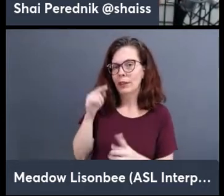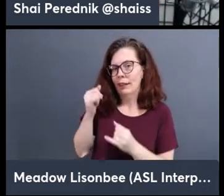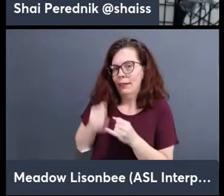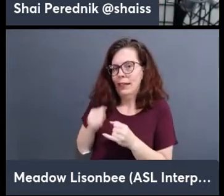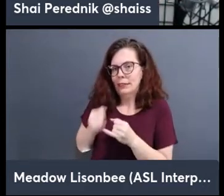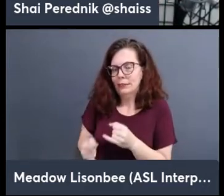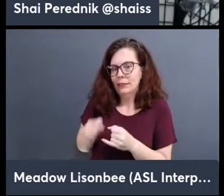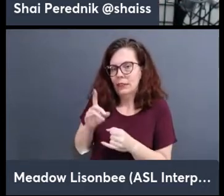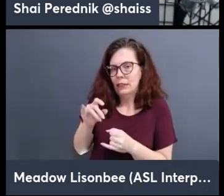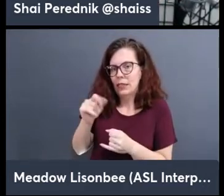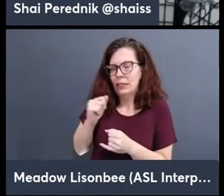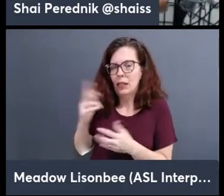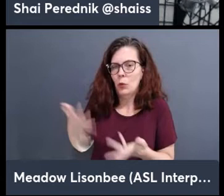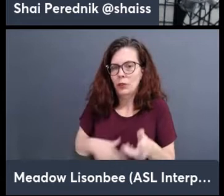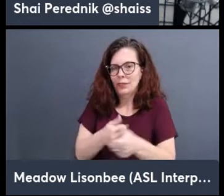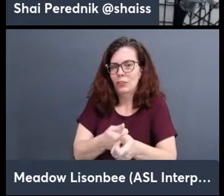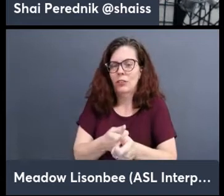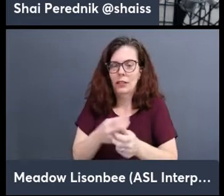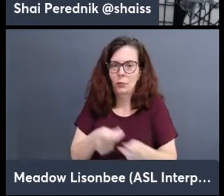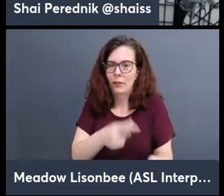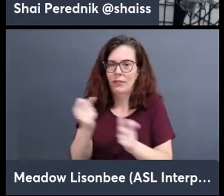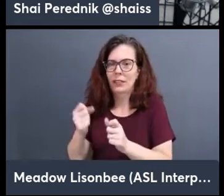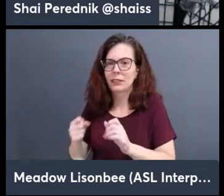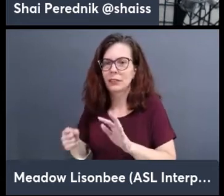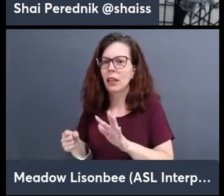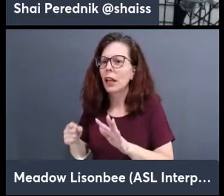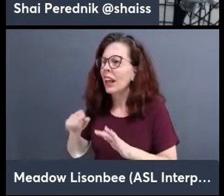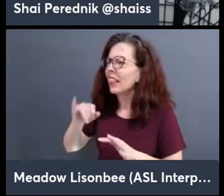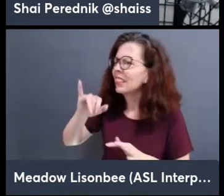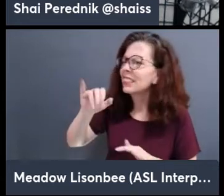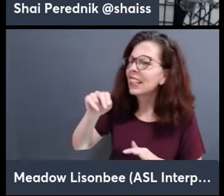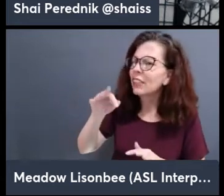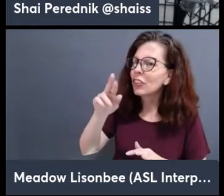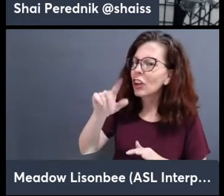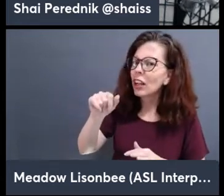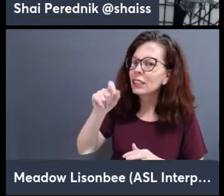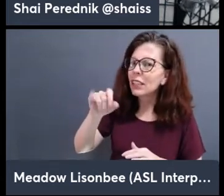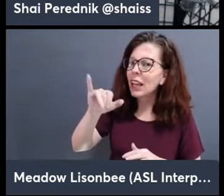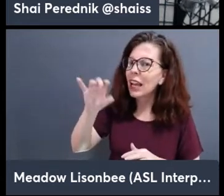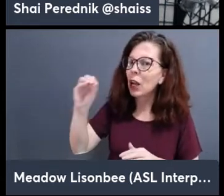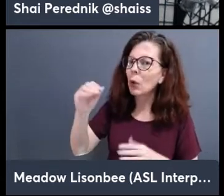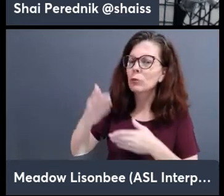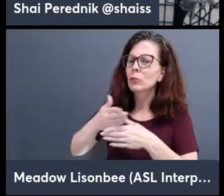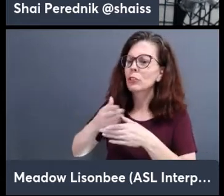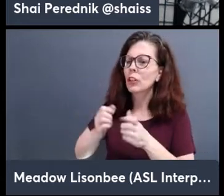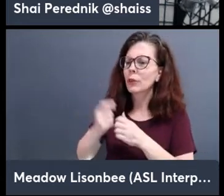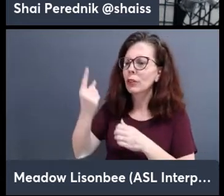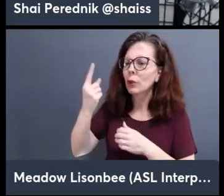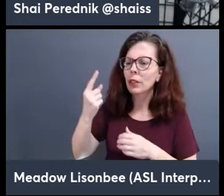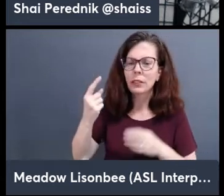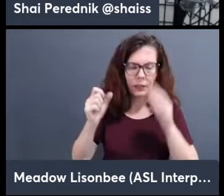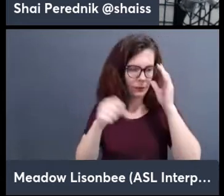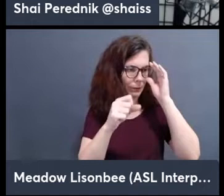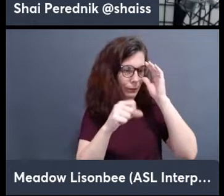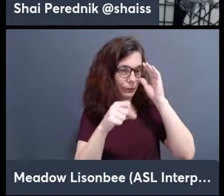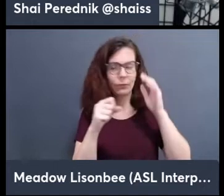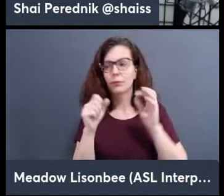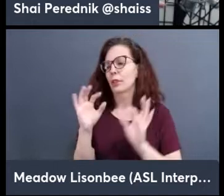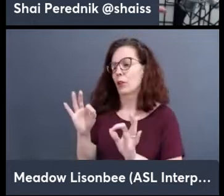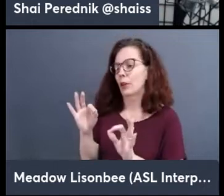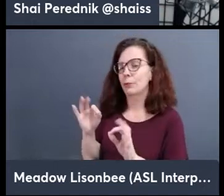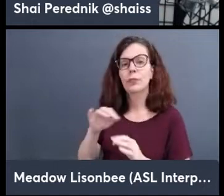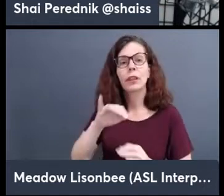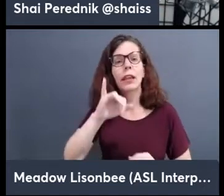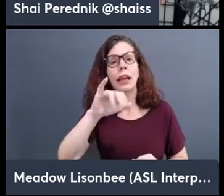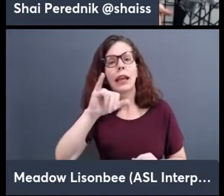synchronized much, much faster. Yeah. So Shai, that's Infura.io, like just to share with everyone else in the chat. All right. Correct.